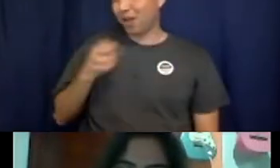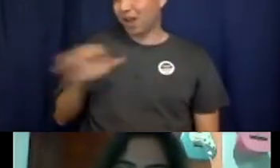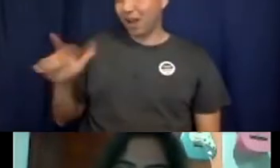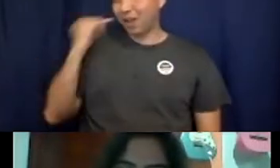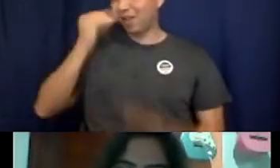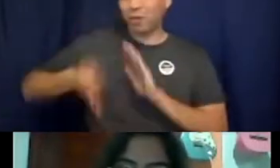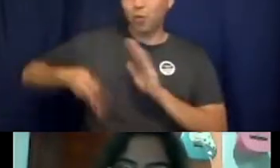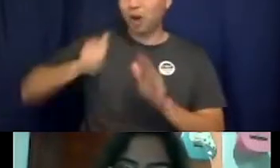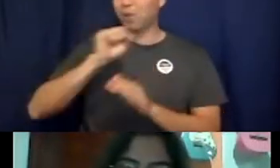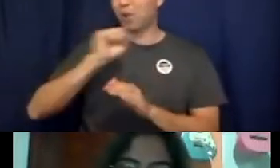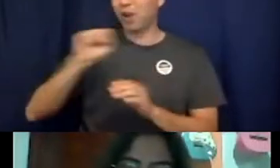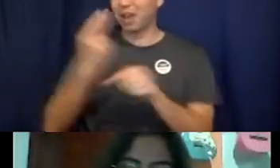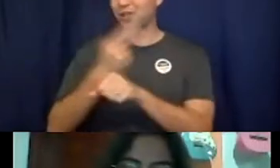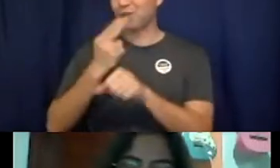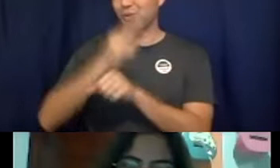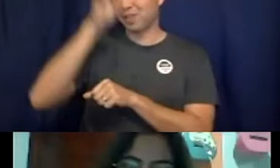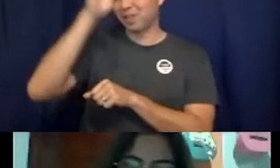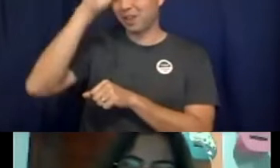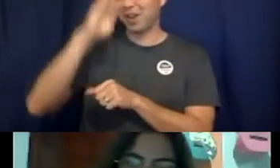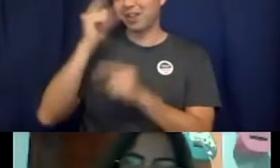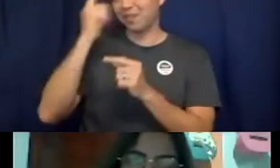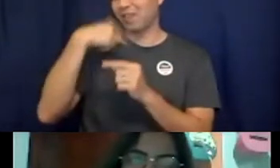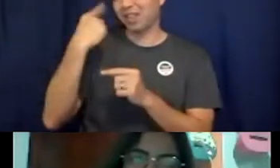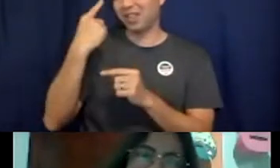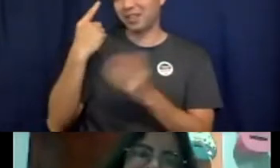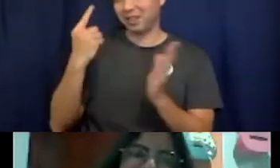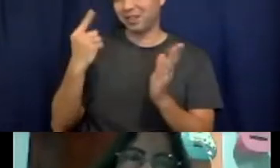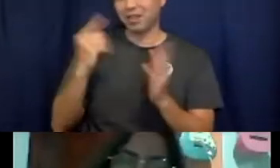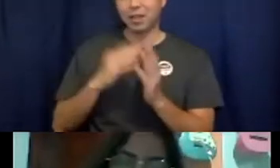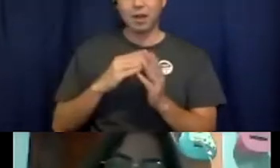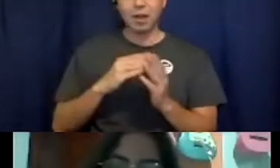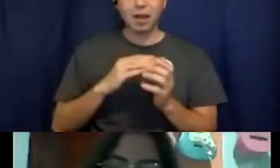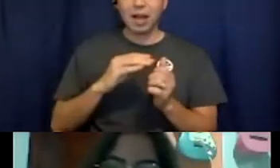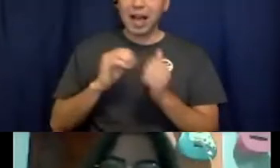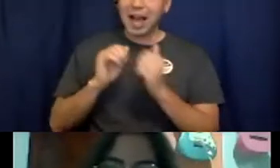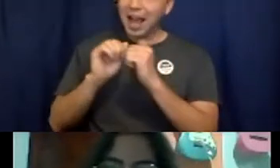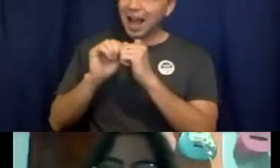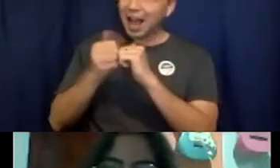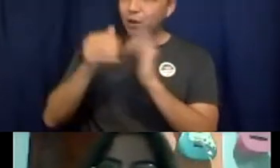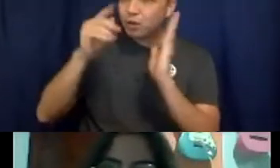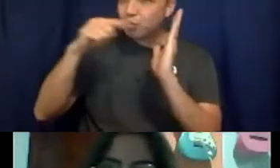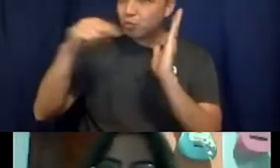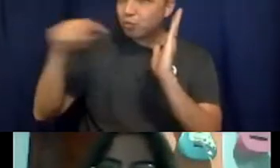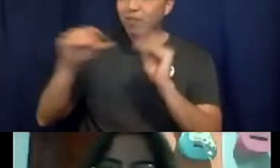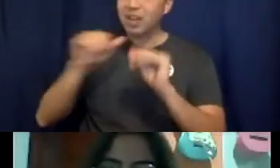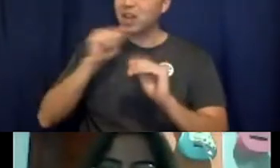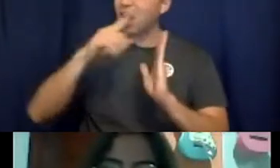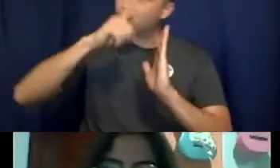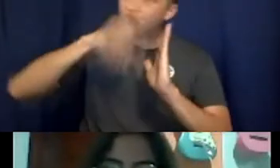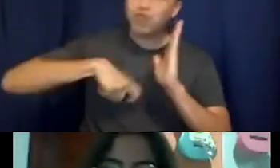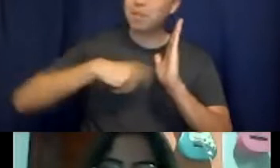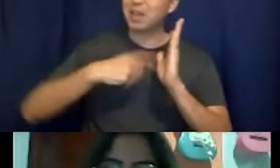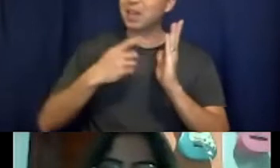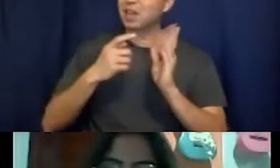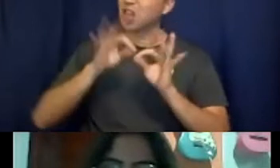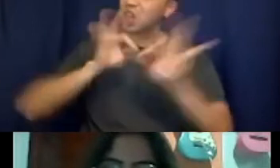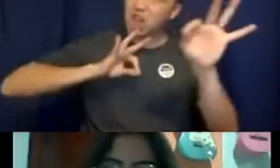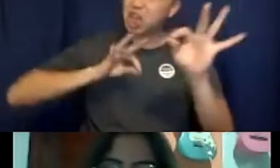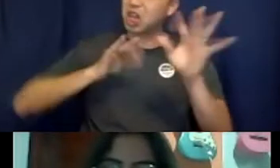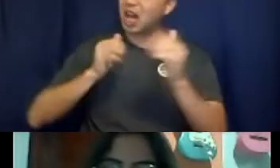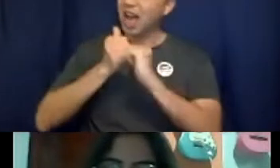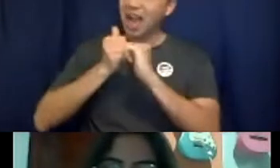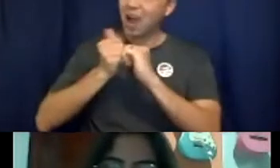Well, good job. Thank you so much for this wonderful opportunity. And I love these GISH mini hunts.